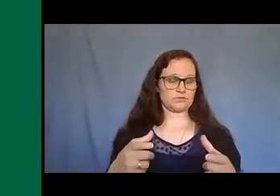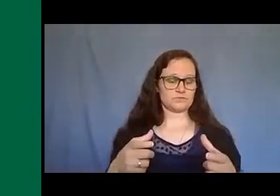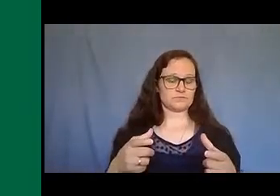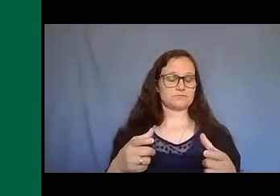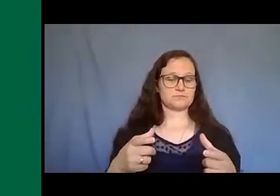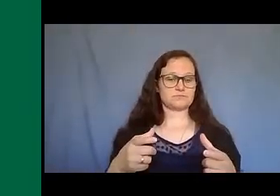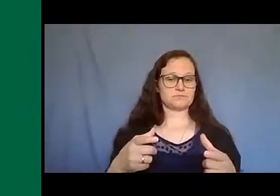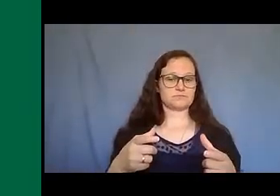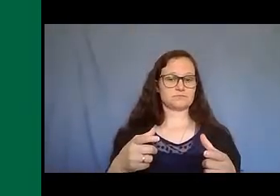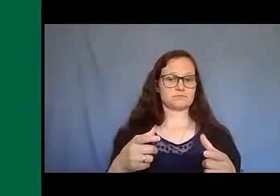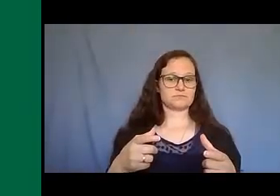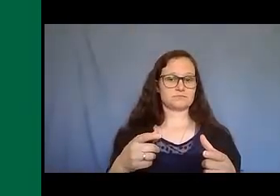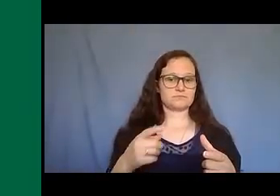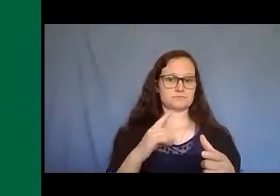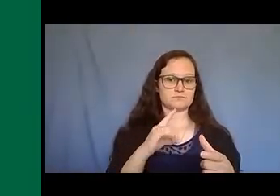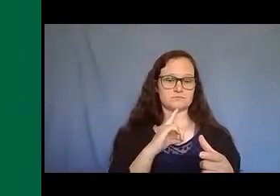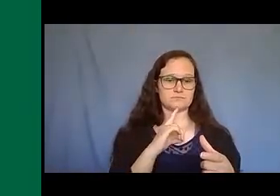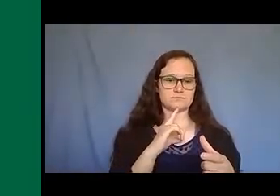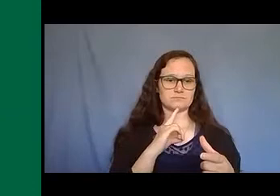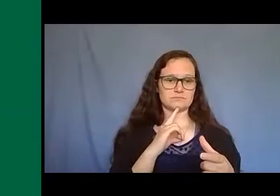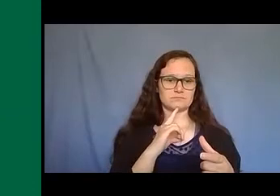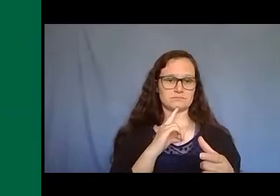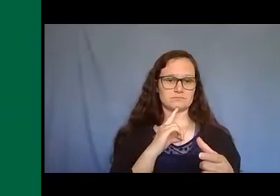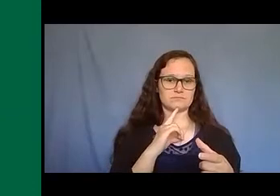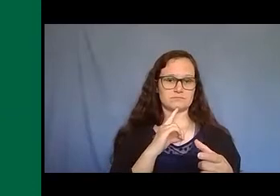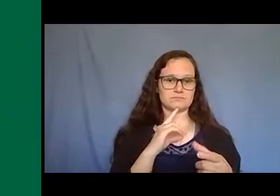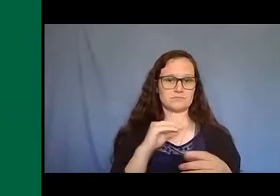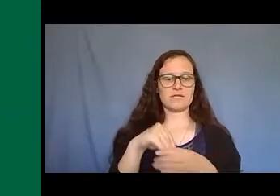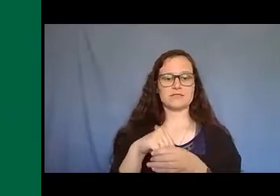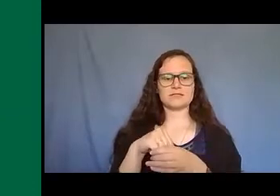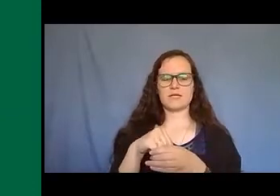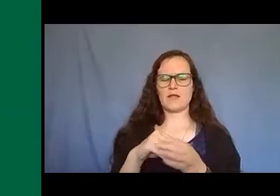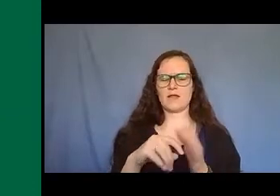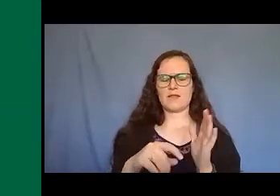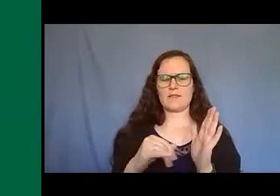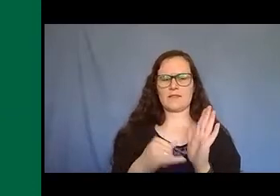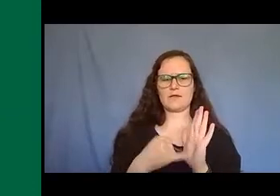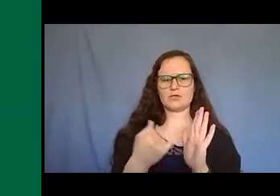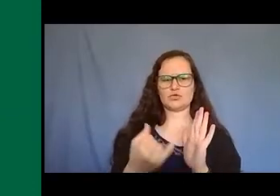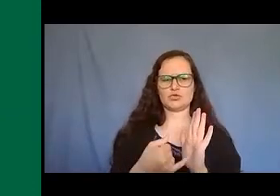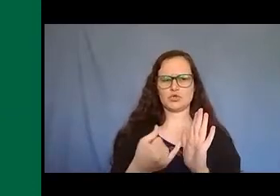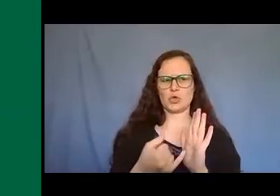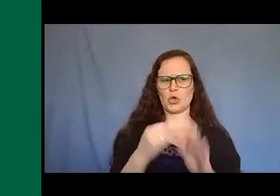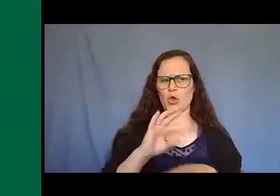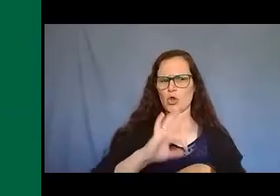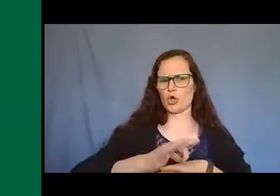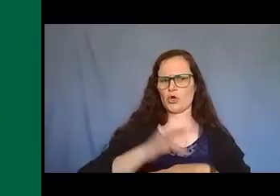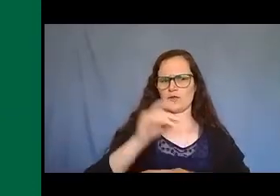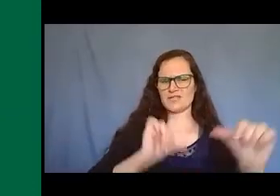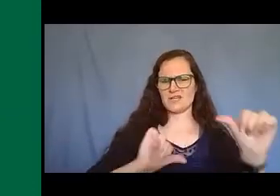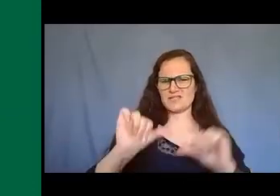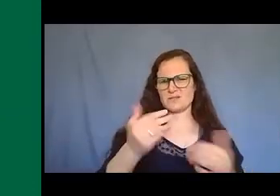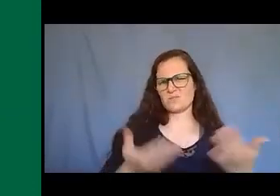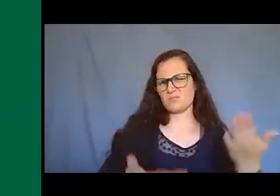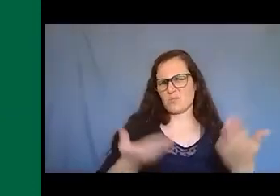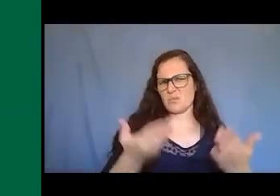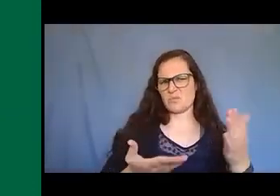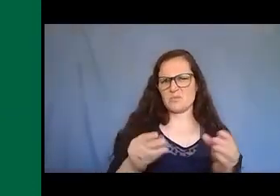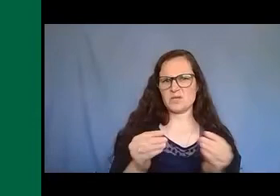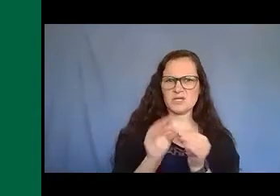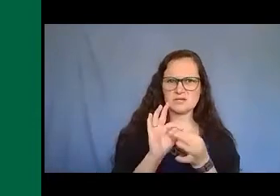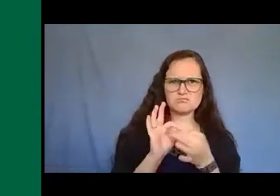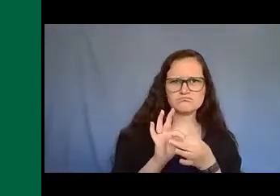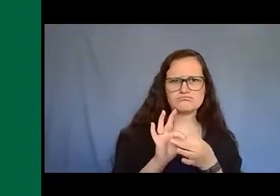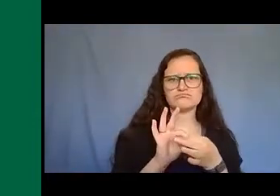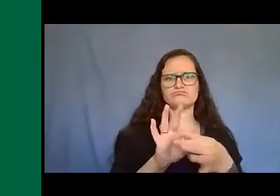basically in press with the journal Environmental Earth Sciences. That should be out hopefully by the fall, and I can certainly let people know when